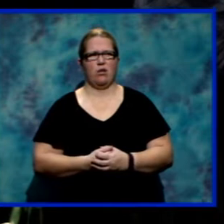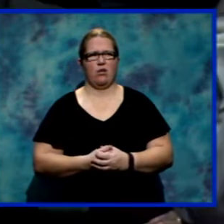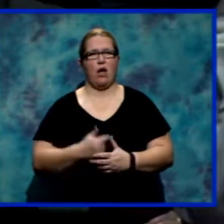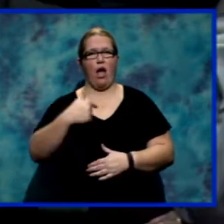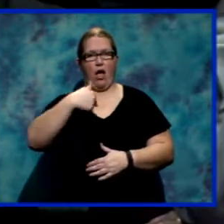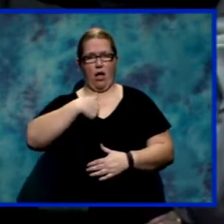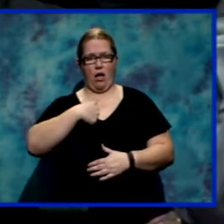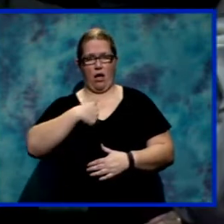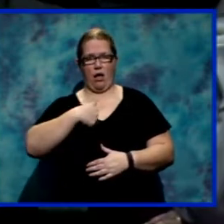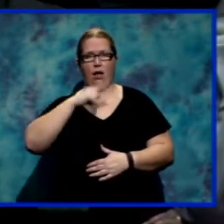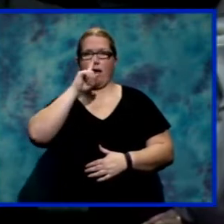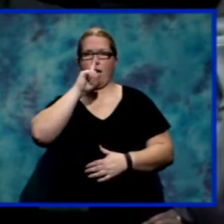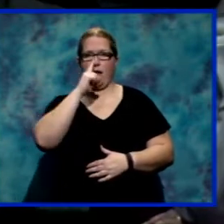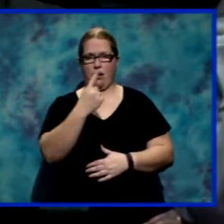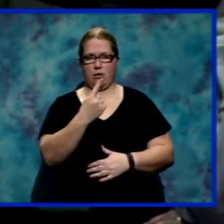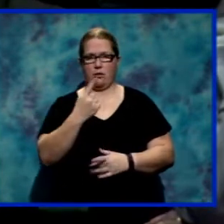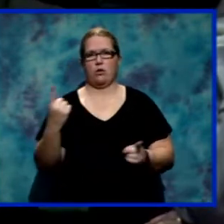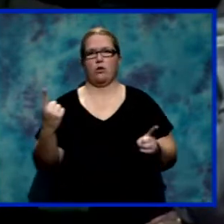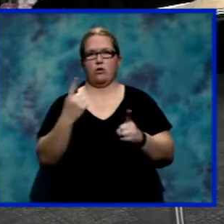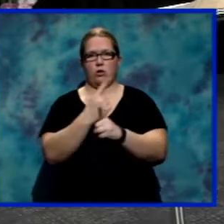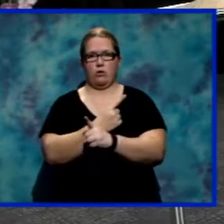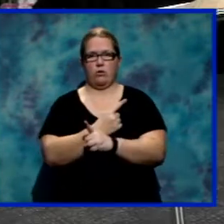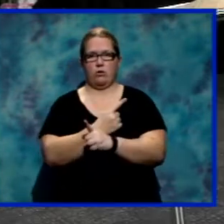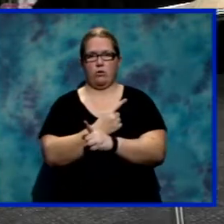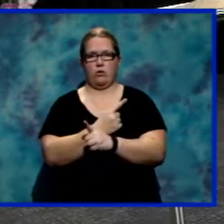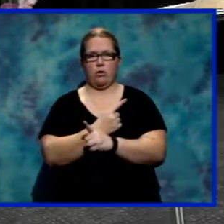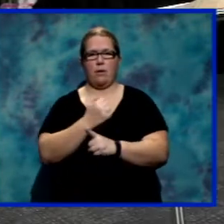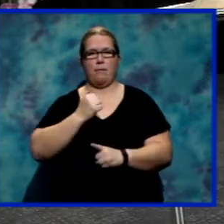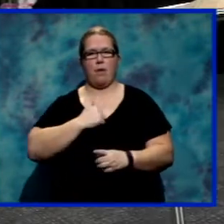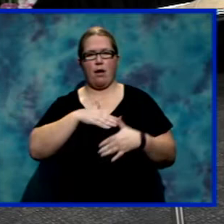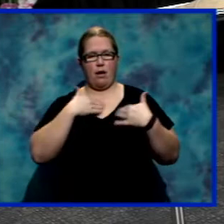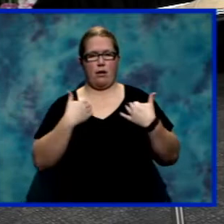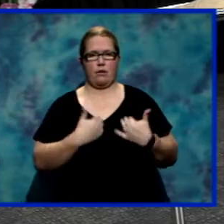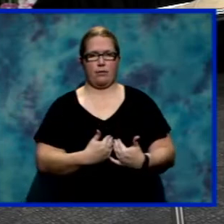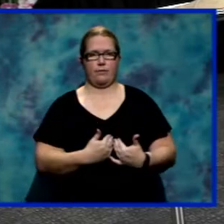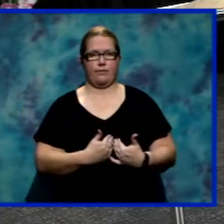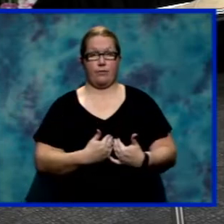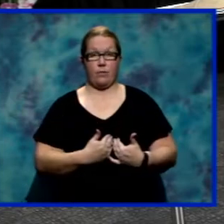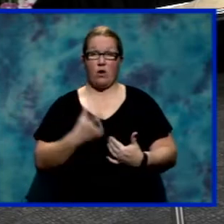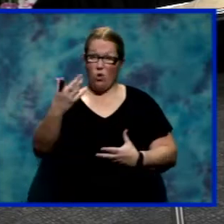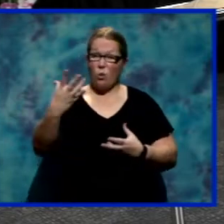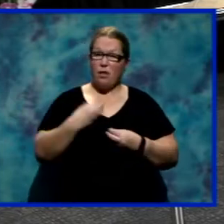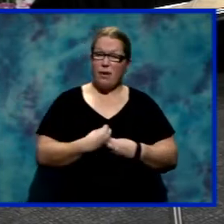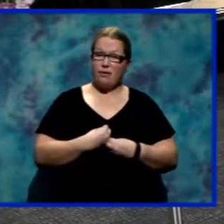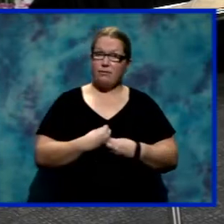I can't change my heart. Are you with me on this?